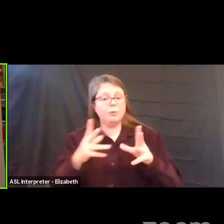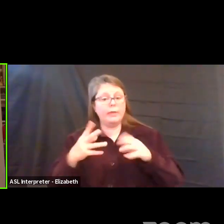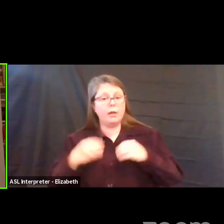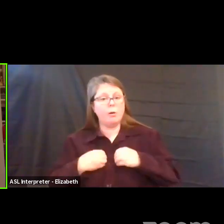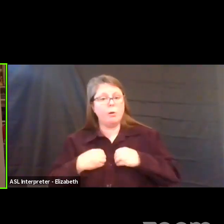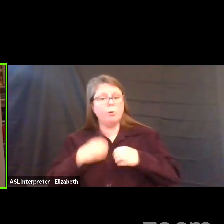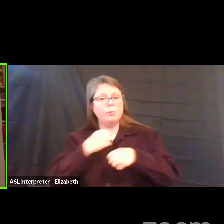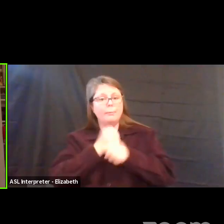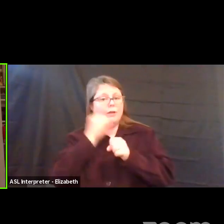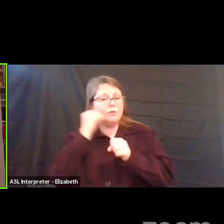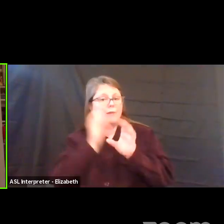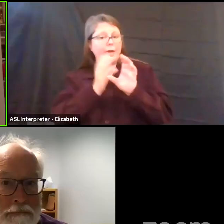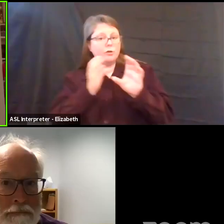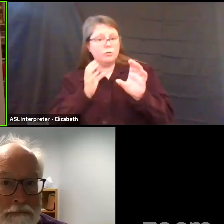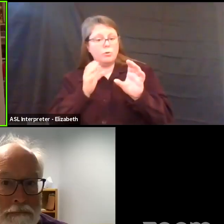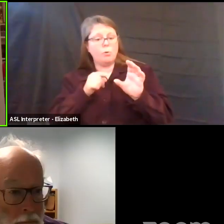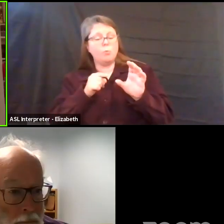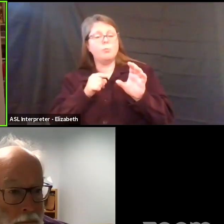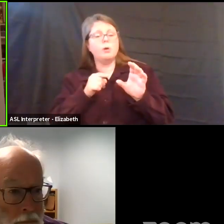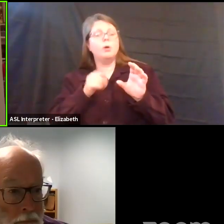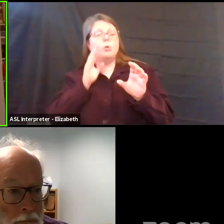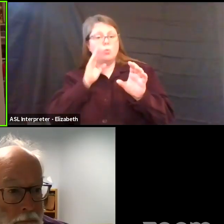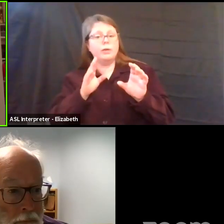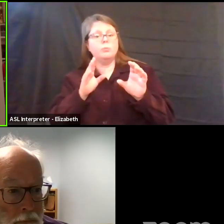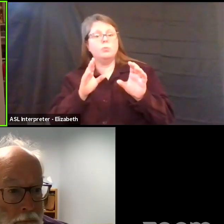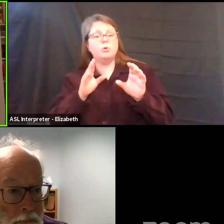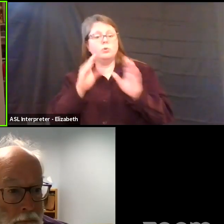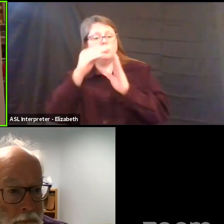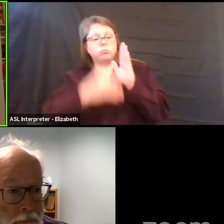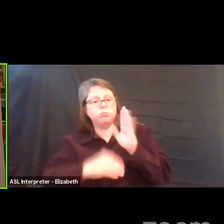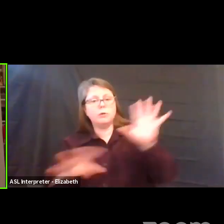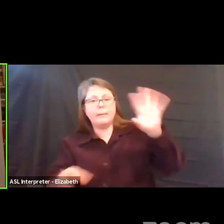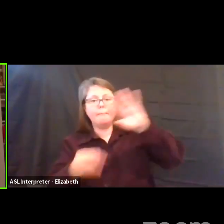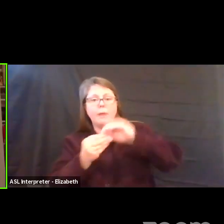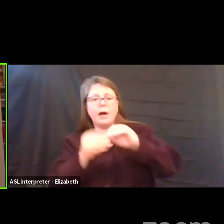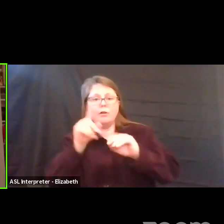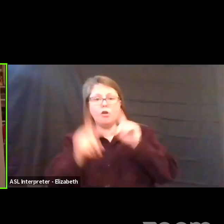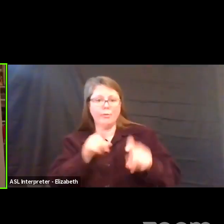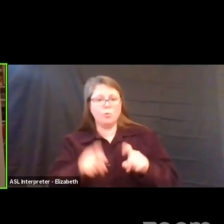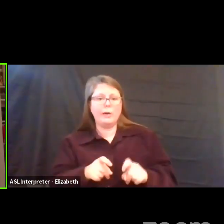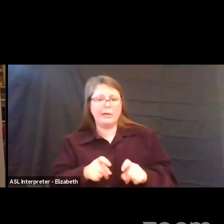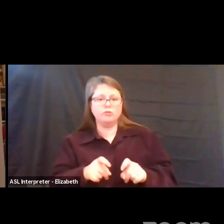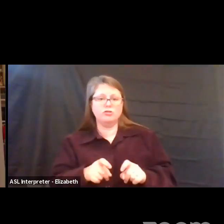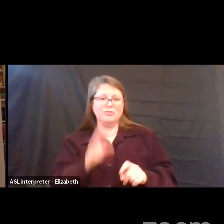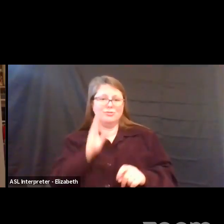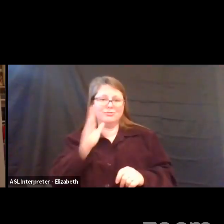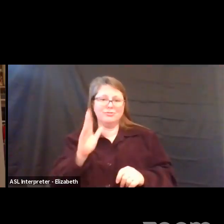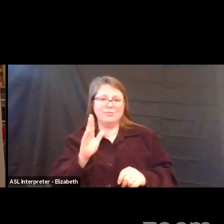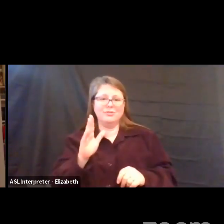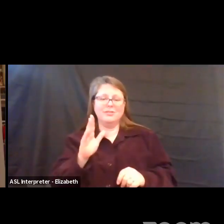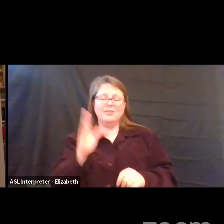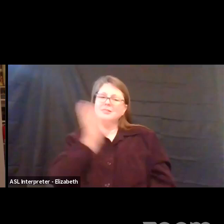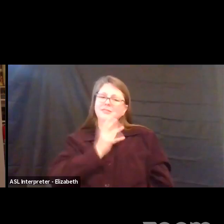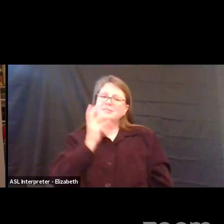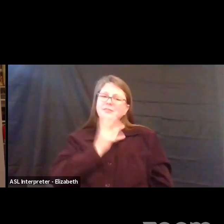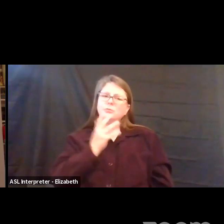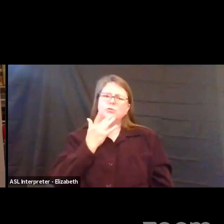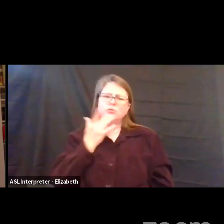this tonight's forum. And we are so fortunate to have these